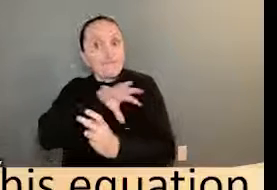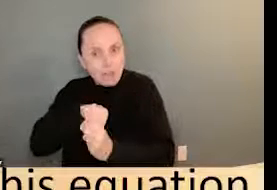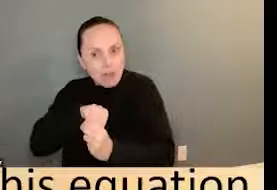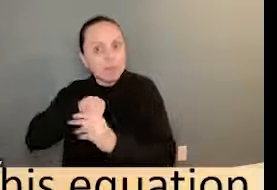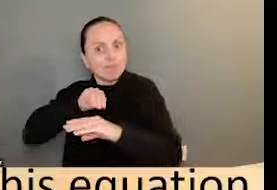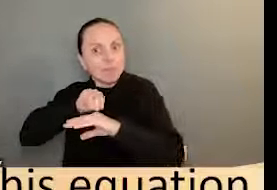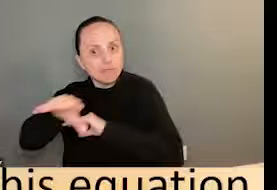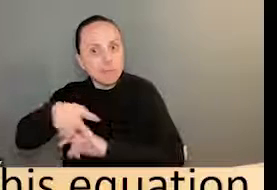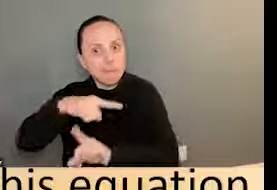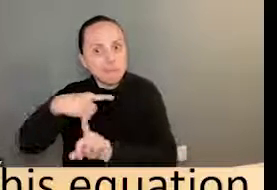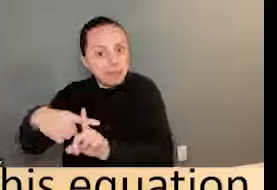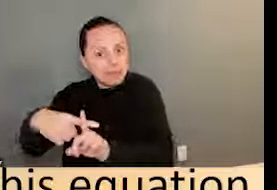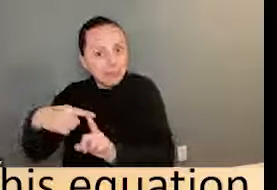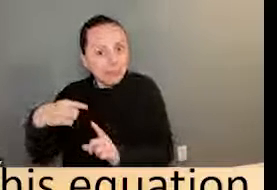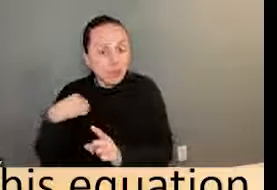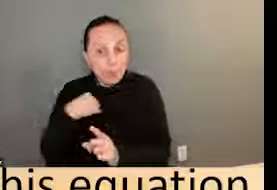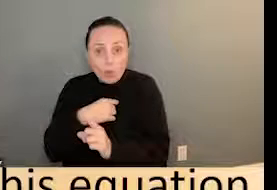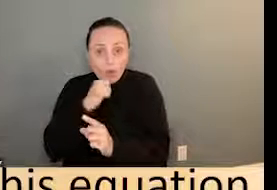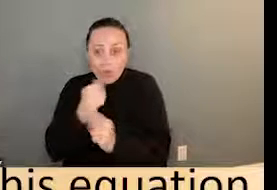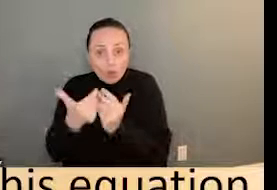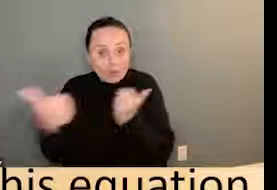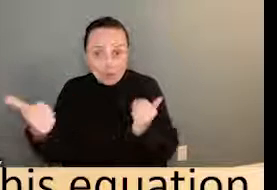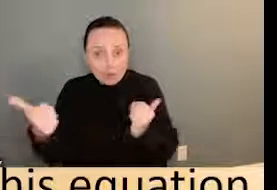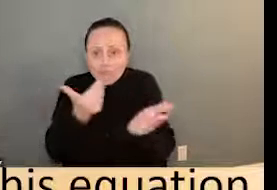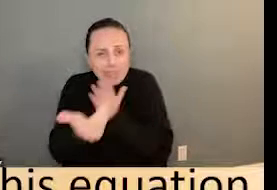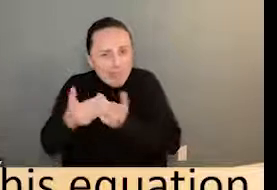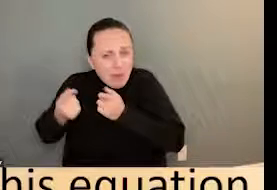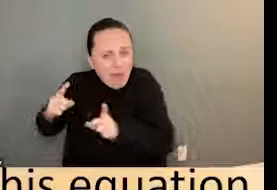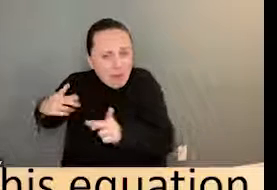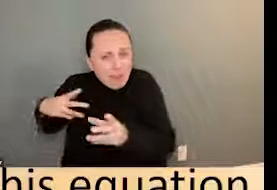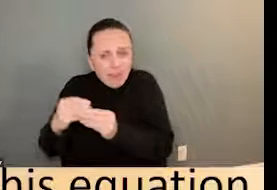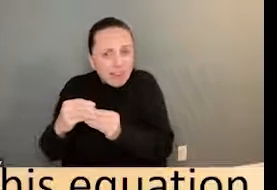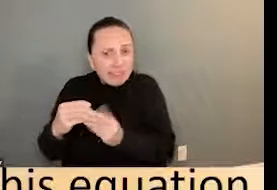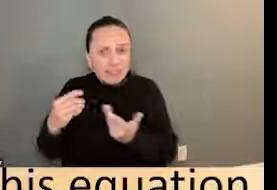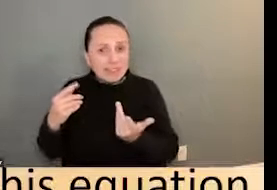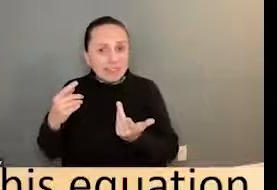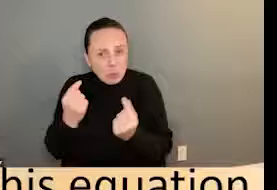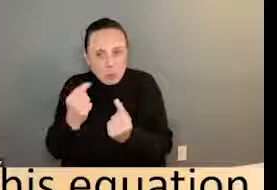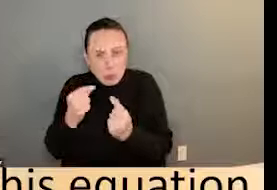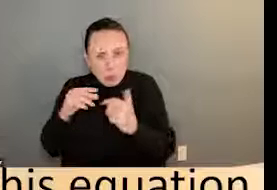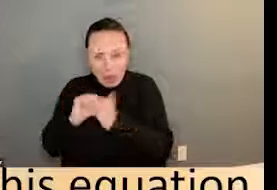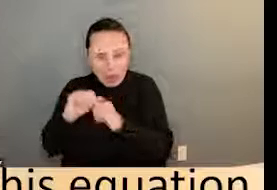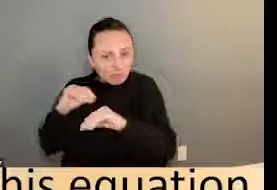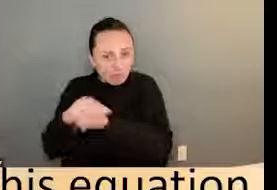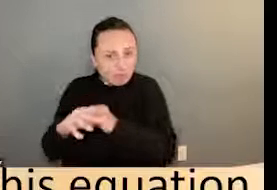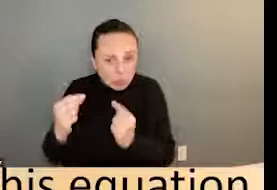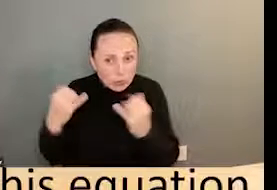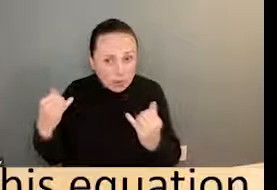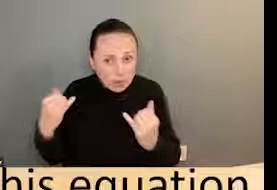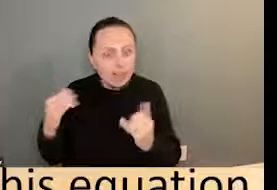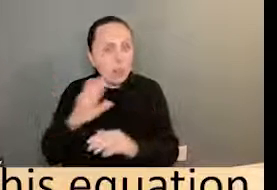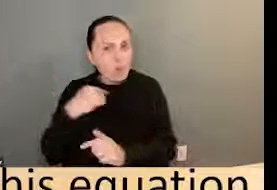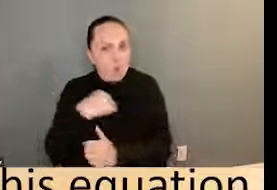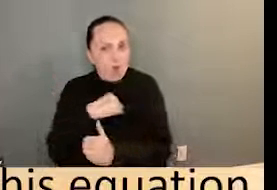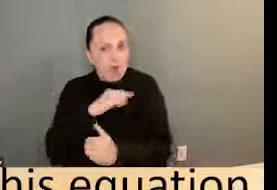we have not been removed, regardless of whatever level of false objectivity we think we have. We have never been removed